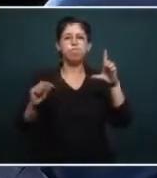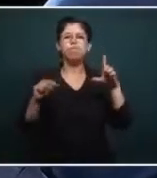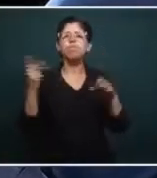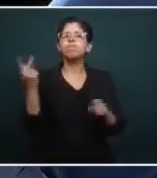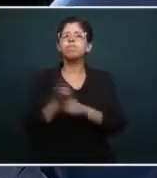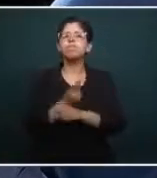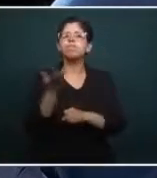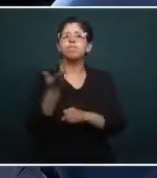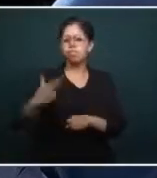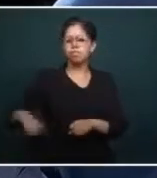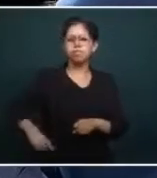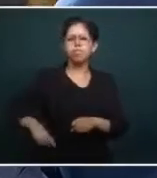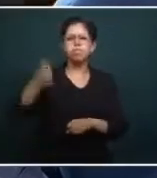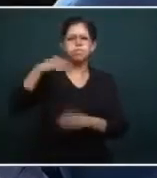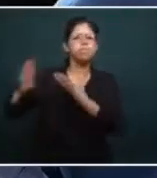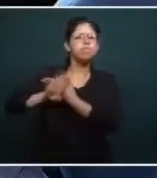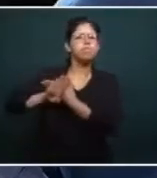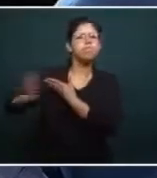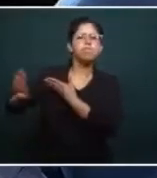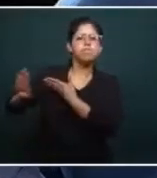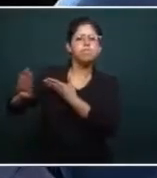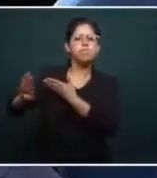government using to